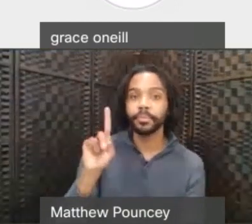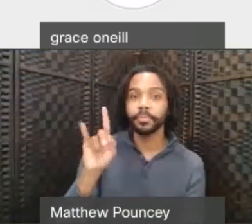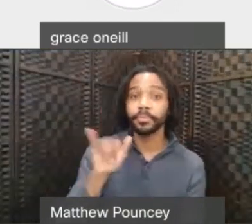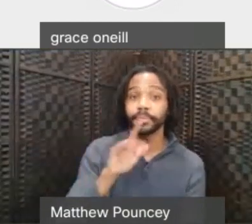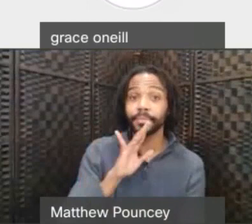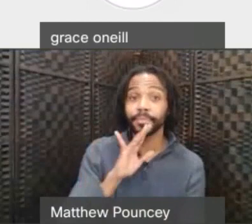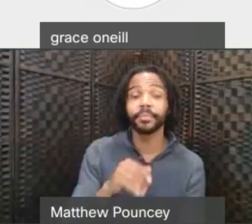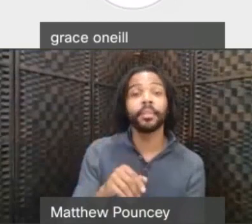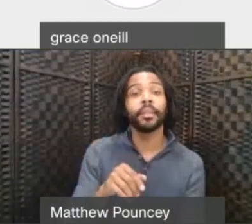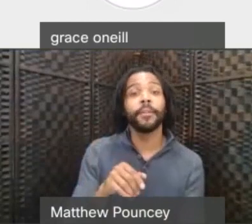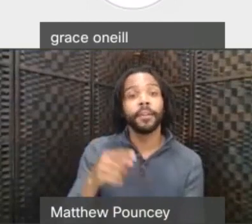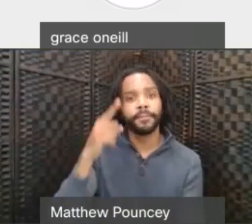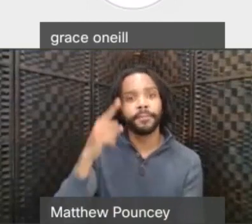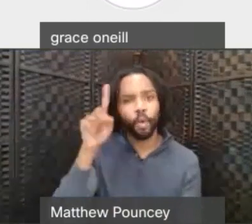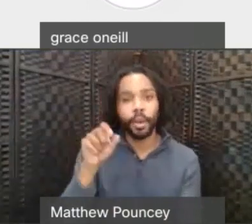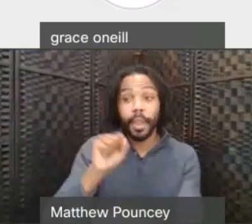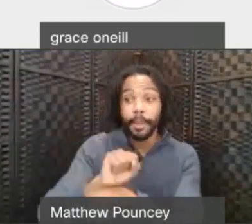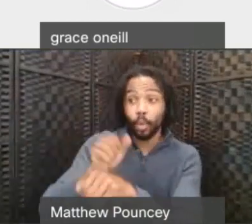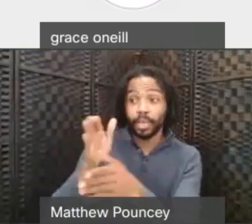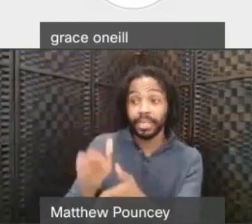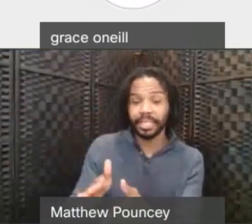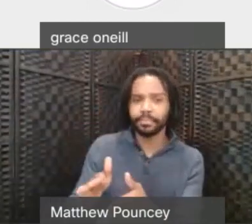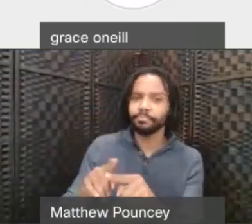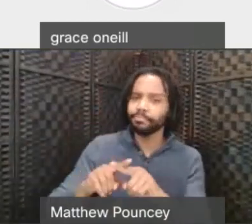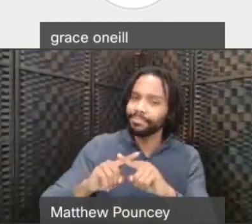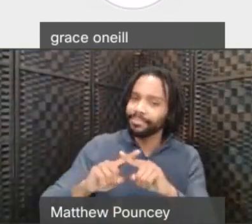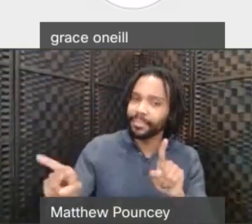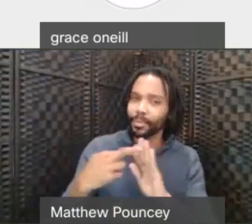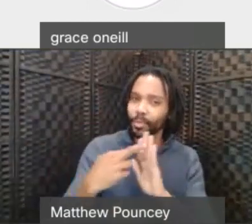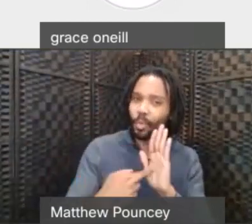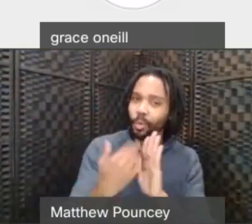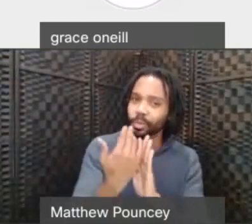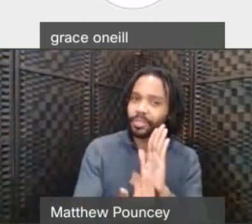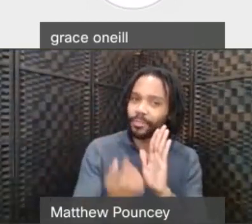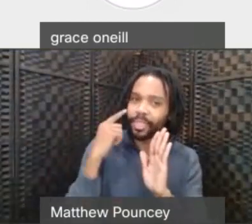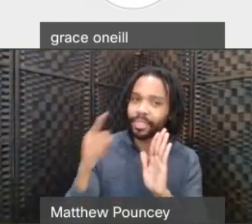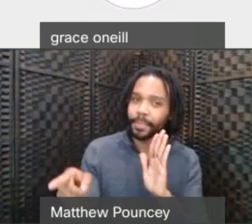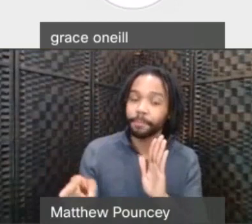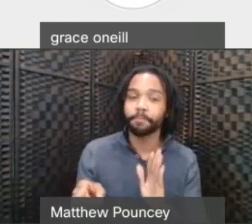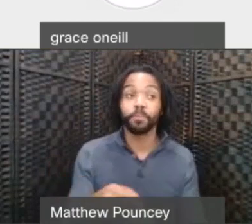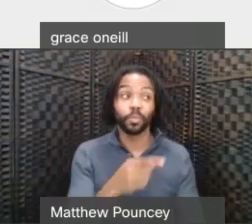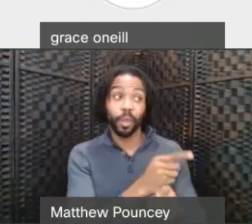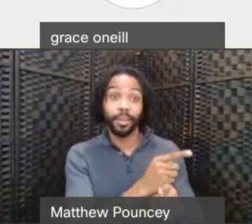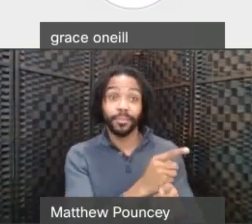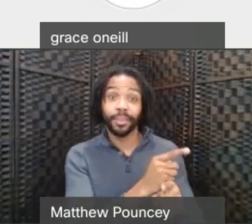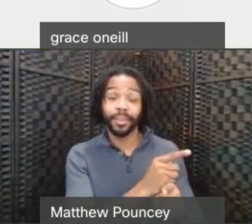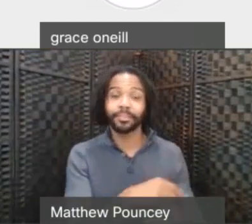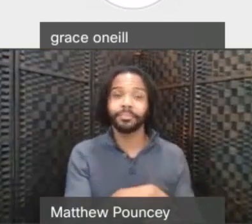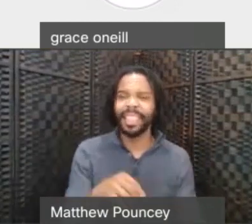there are completely different rules. So, That's correct. and that came out this